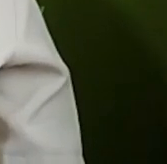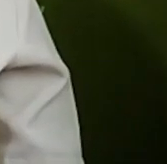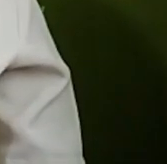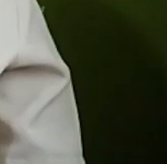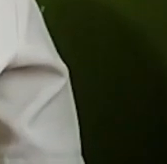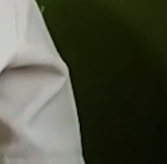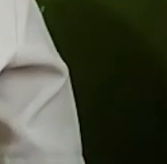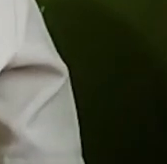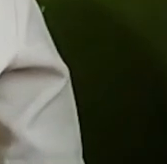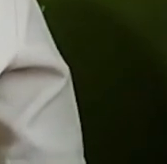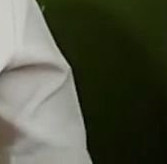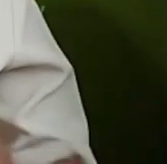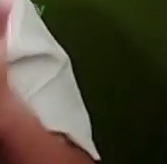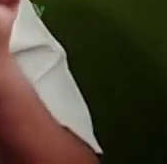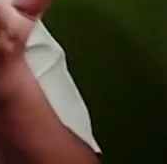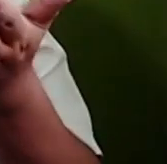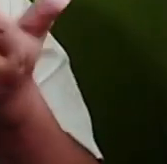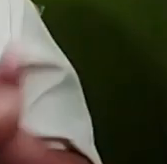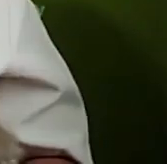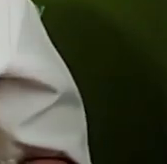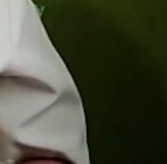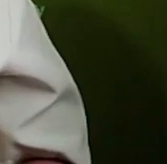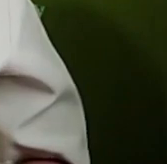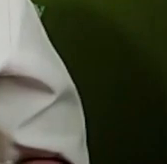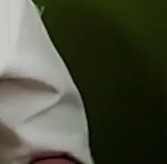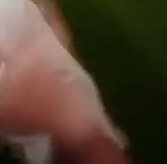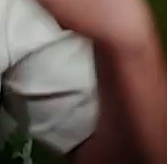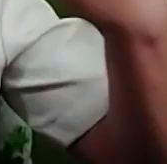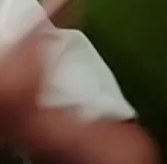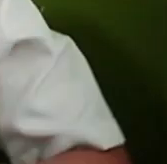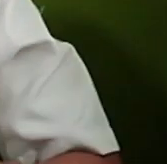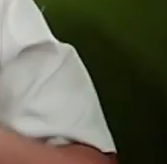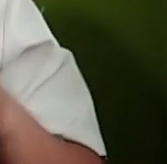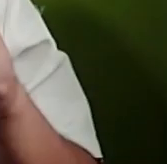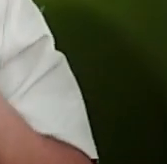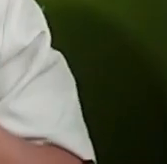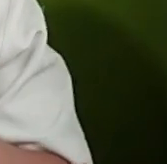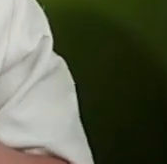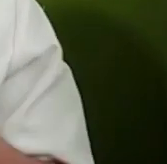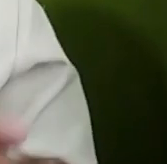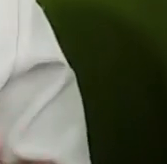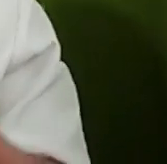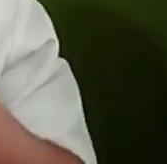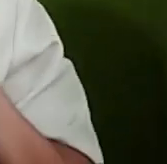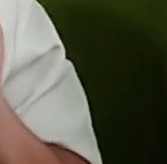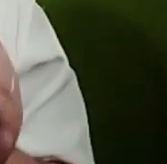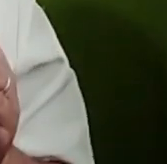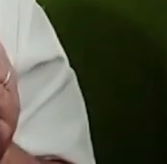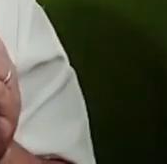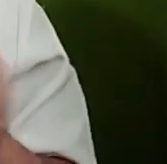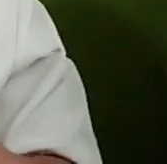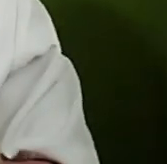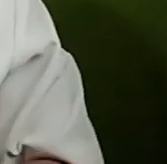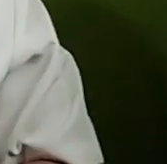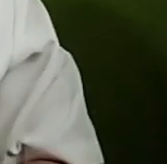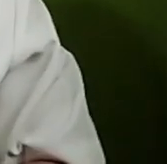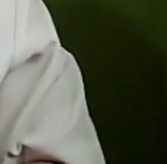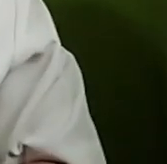Hello, learners, particularly sa grade 7. Welcome sa ating math special class.